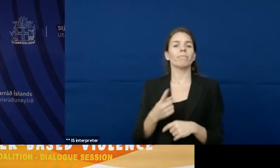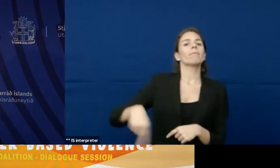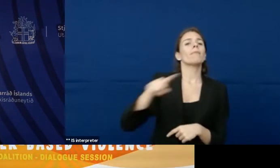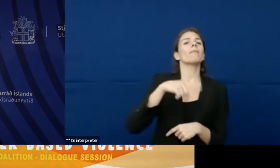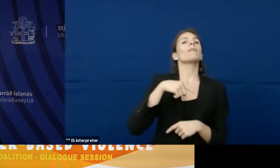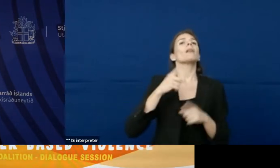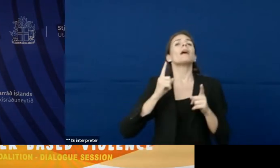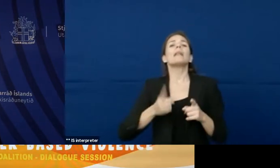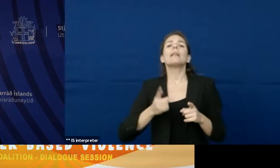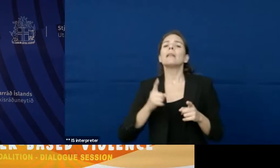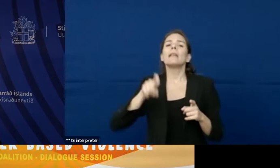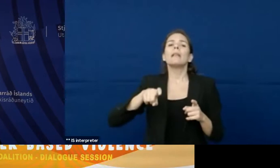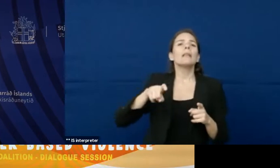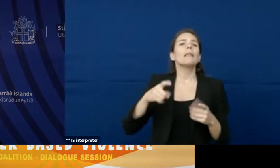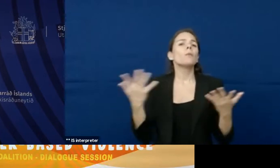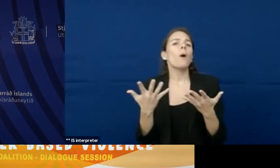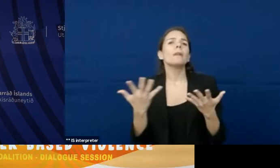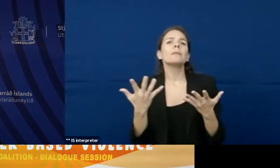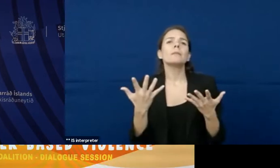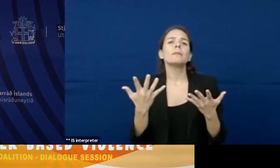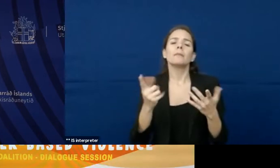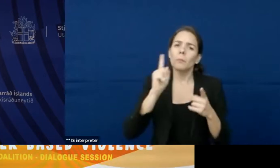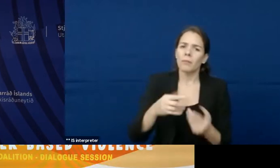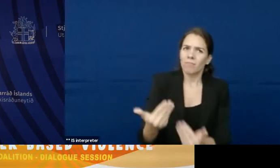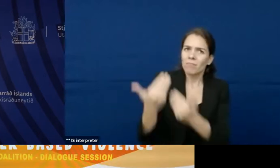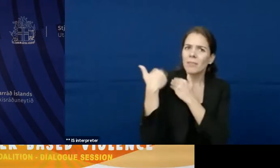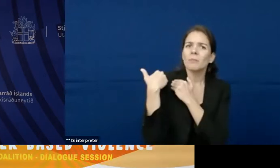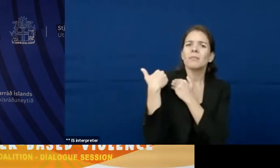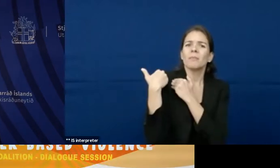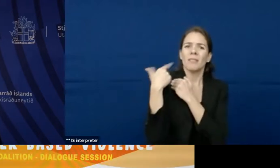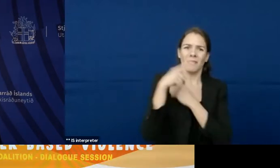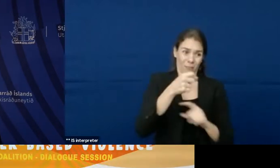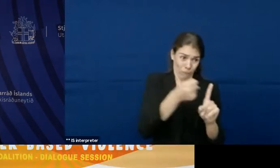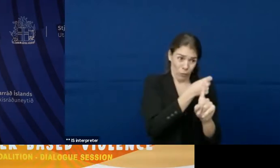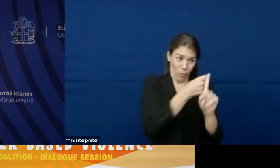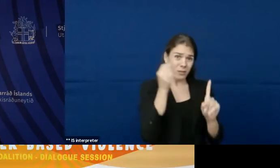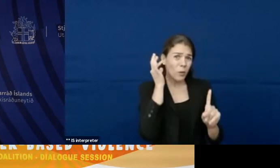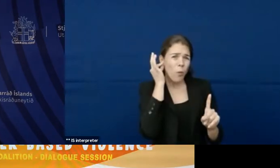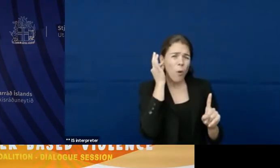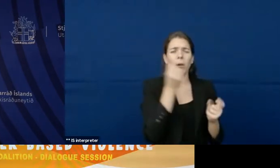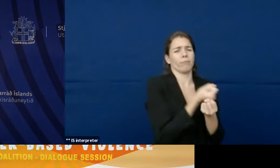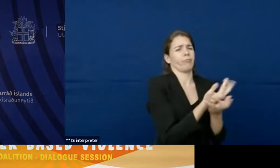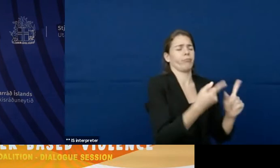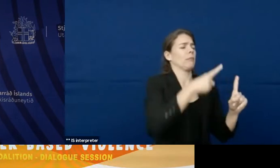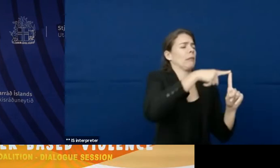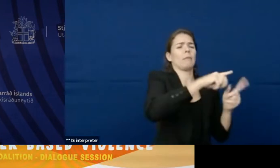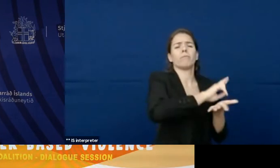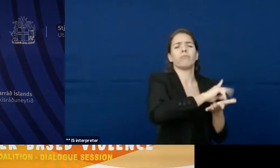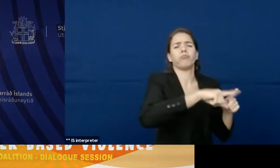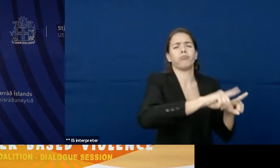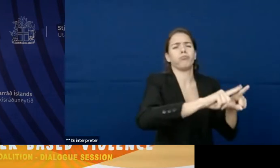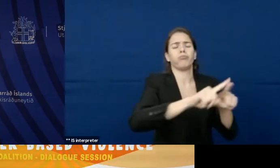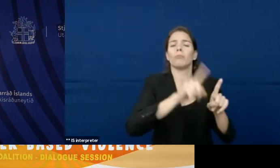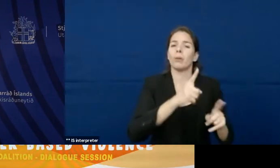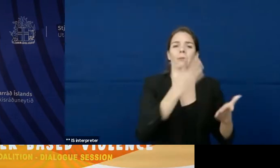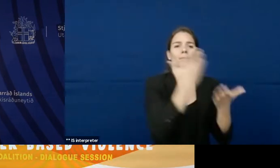an essential objective in and of itself, but it's also clear that it will lead to the